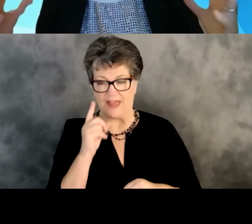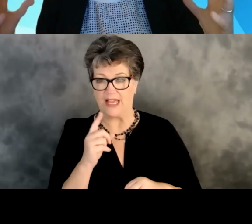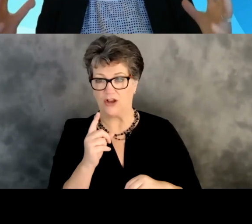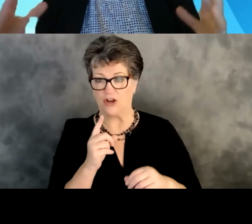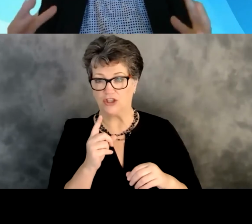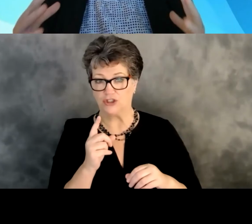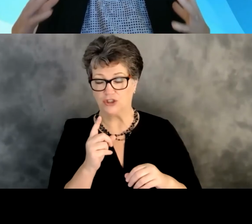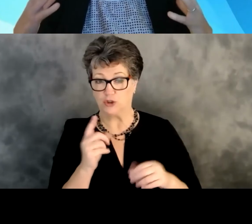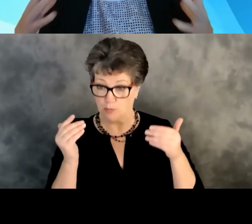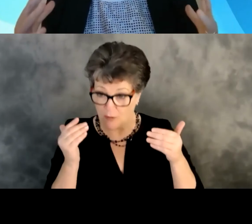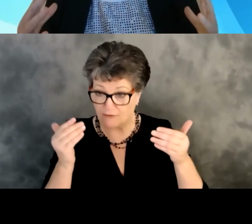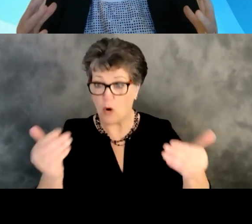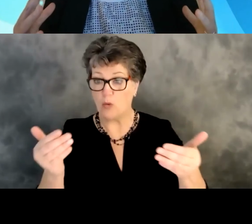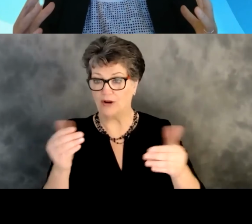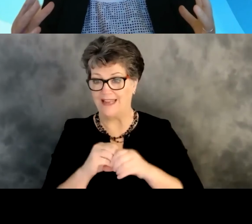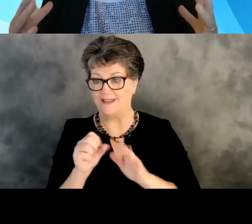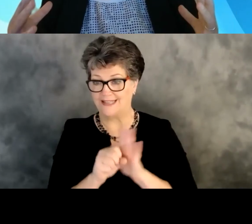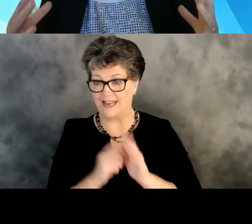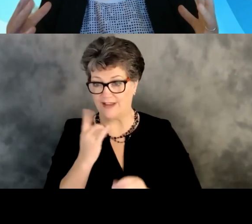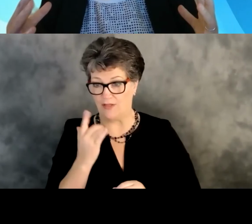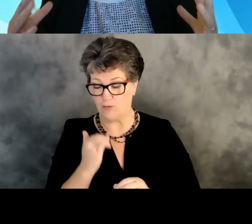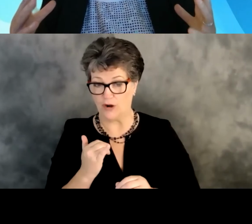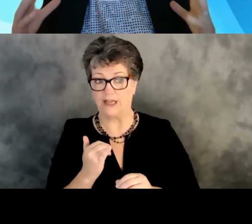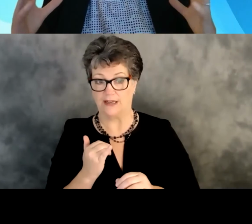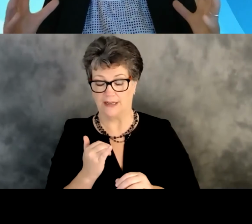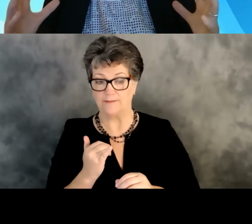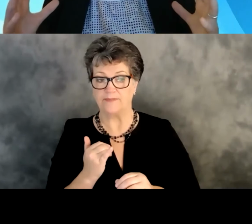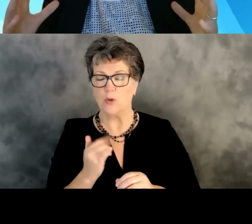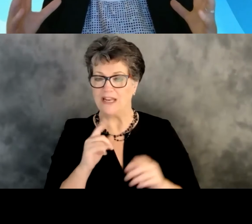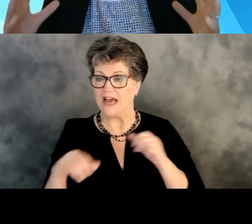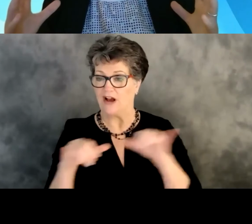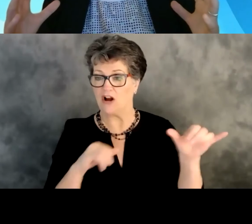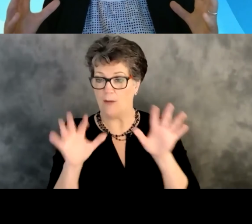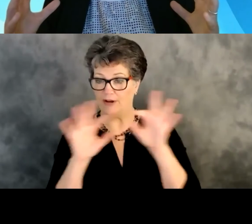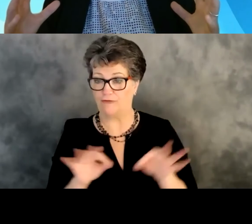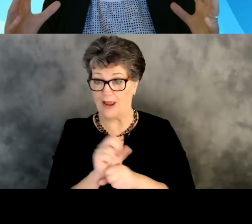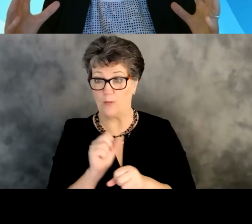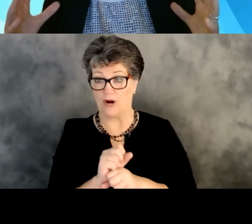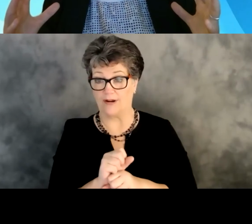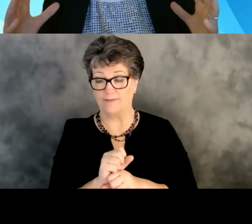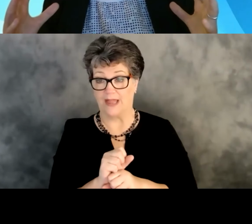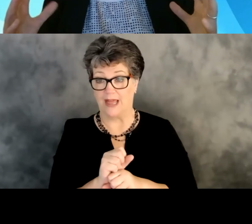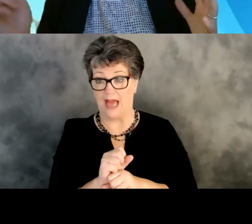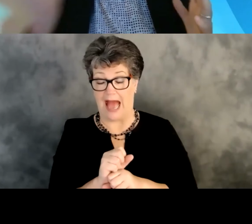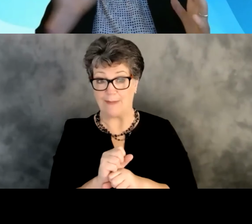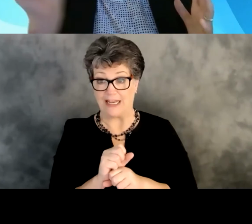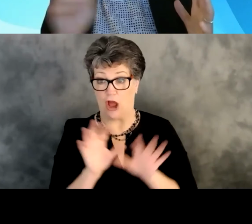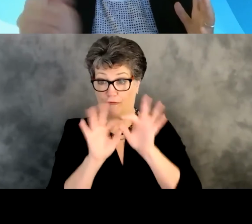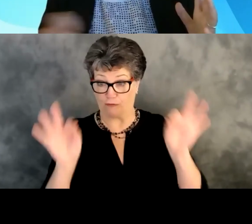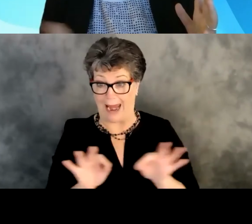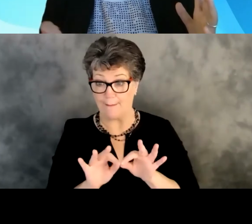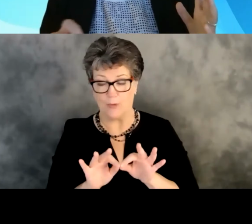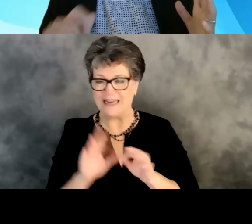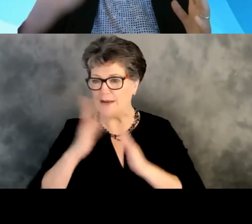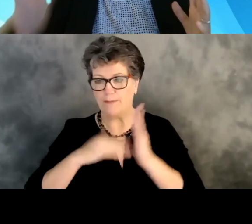state forward and provide a California for all, we need to have a common framework. Now notice I didn't frame, I mean quite literally. We didn't paint